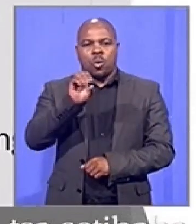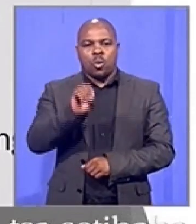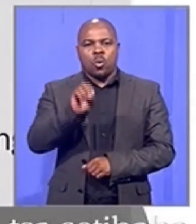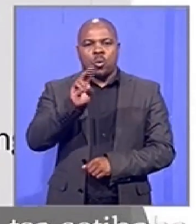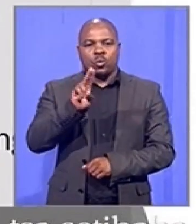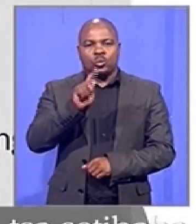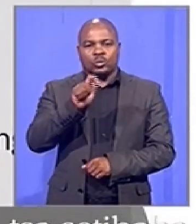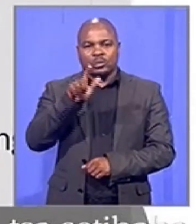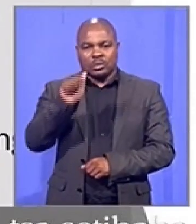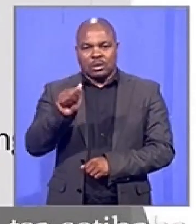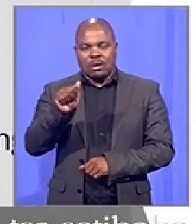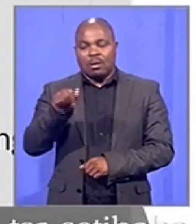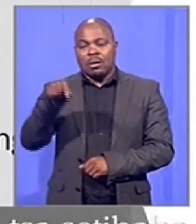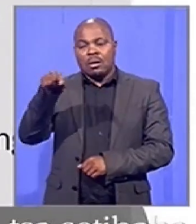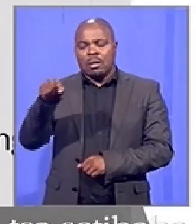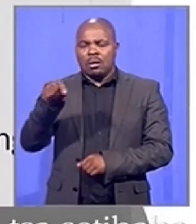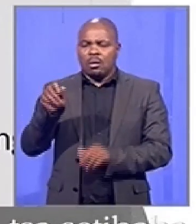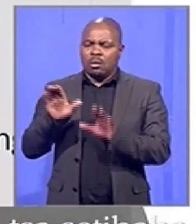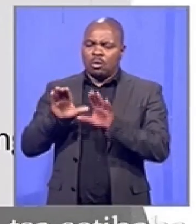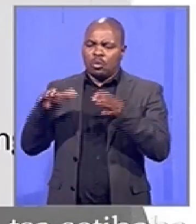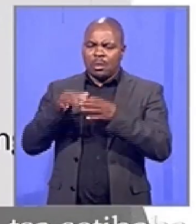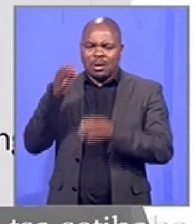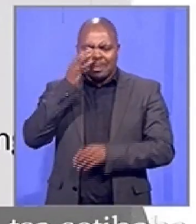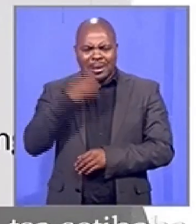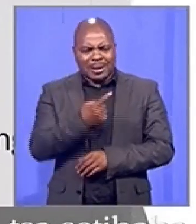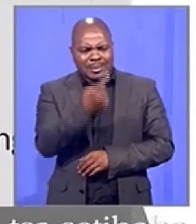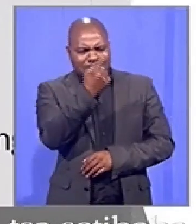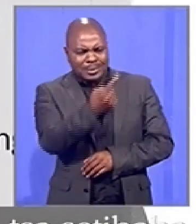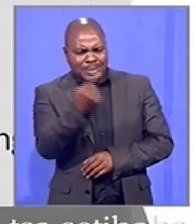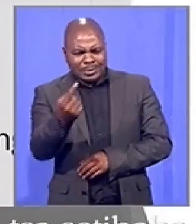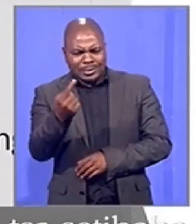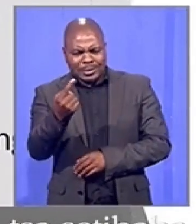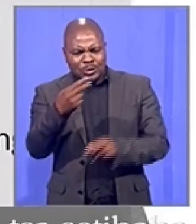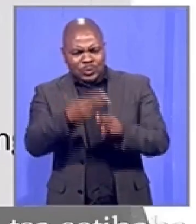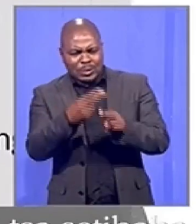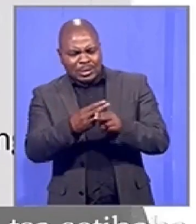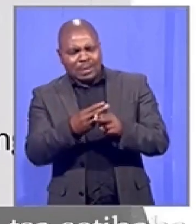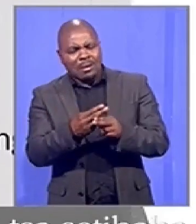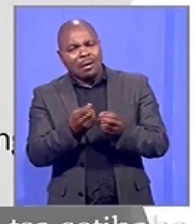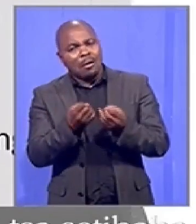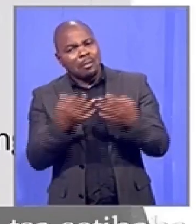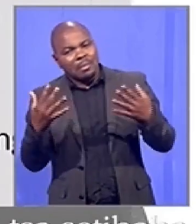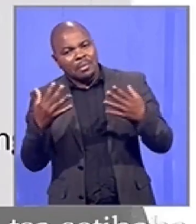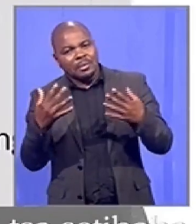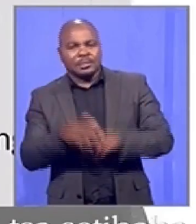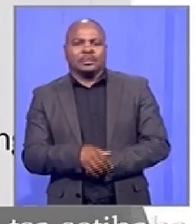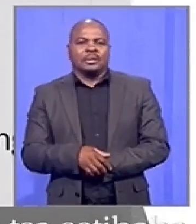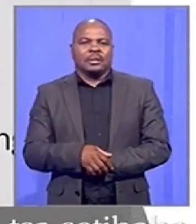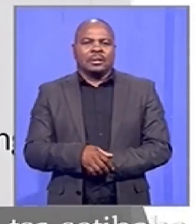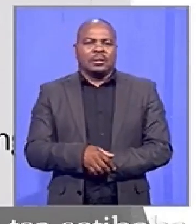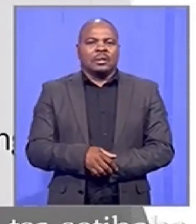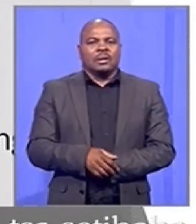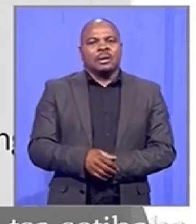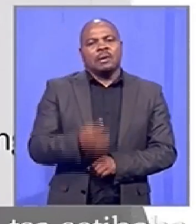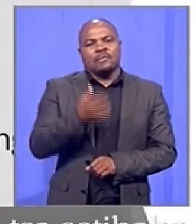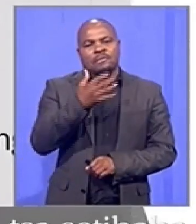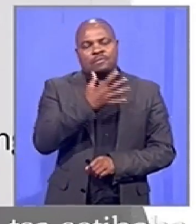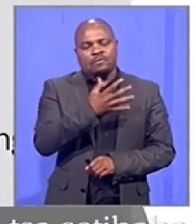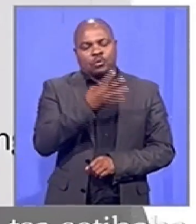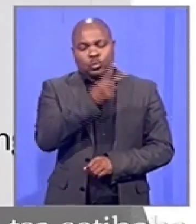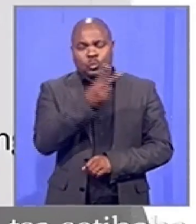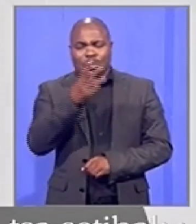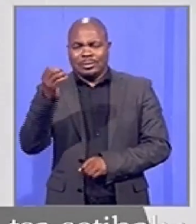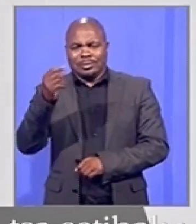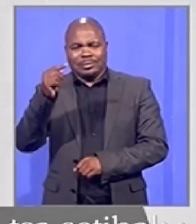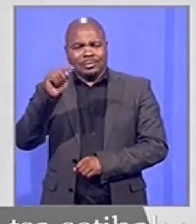o hlalosa ha ho makatsa ha ntlwana e le nngwe projekeng ena e tla qosa mmuso diranta tse ka bang tse